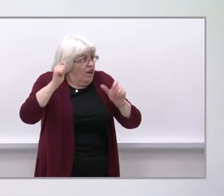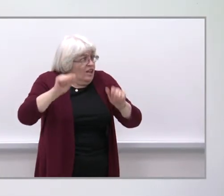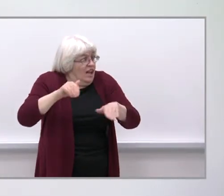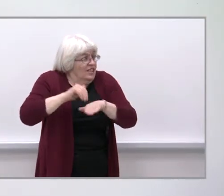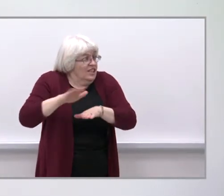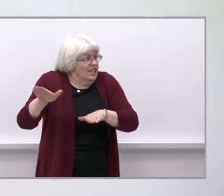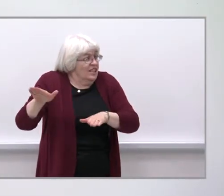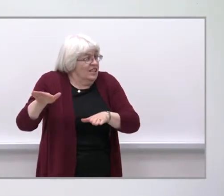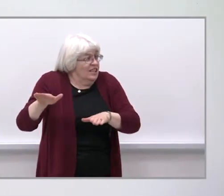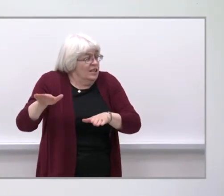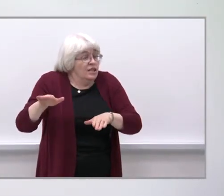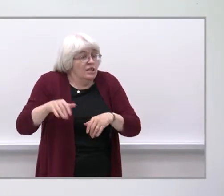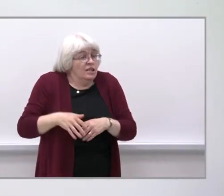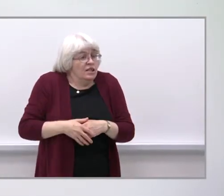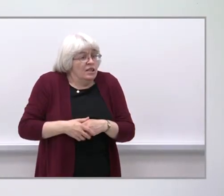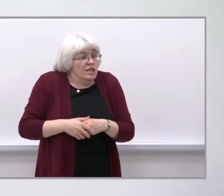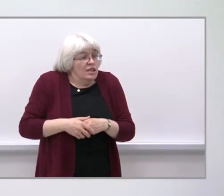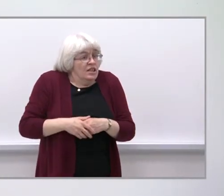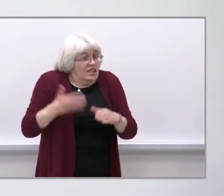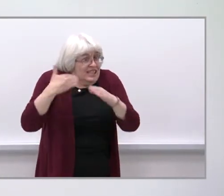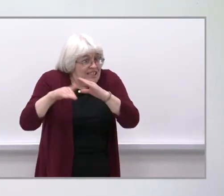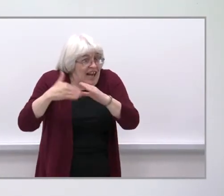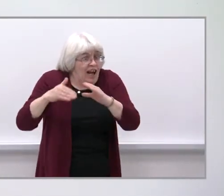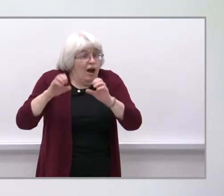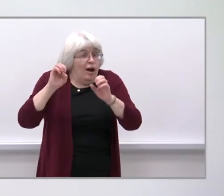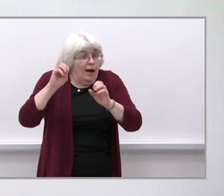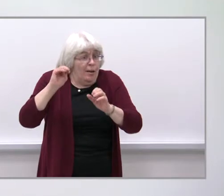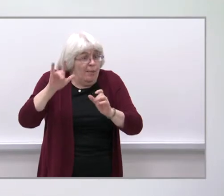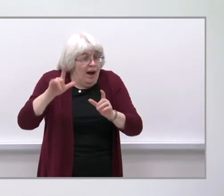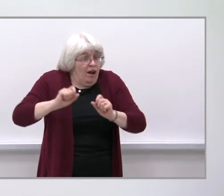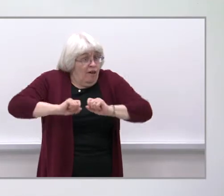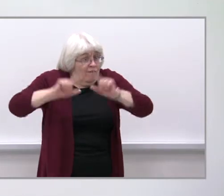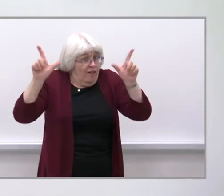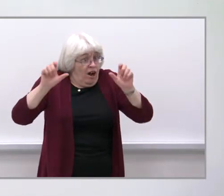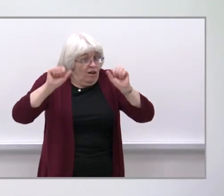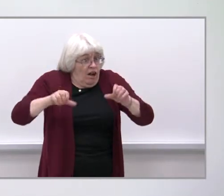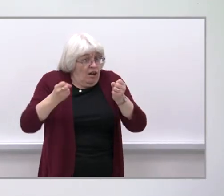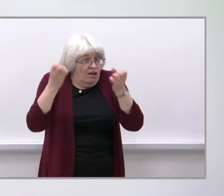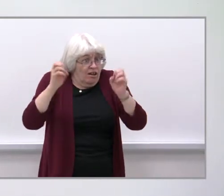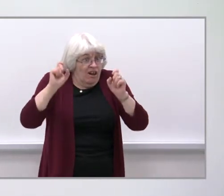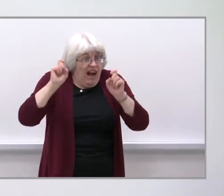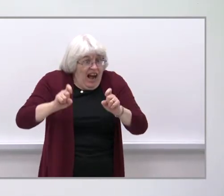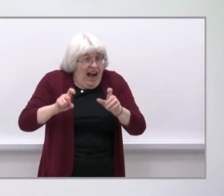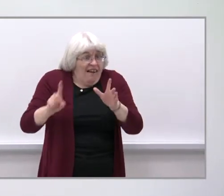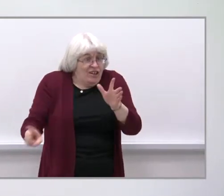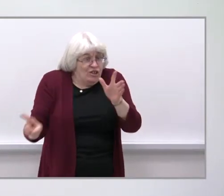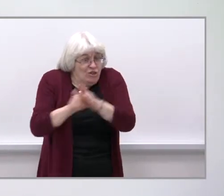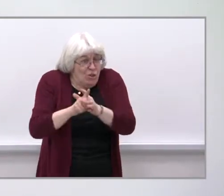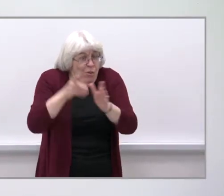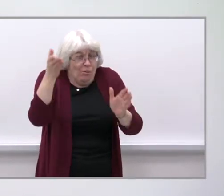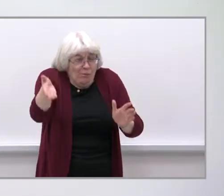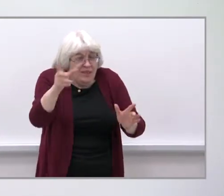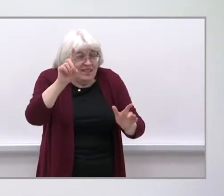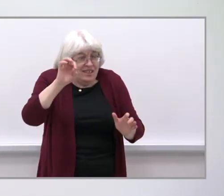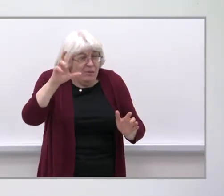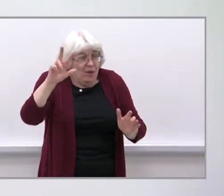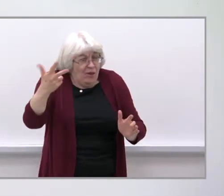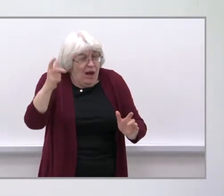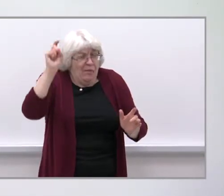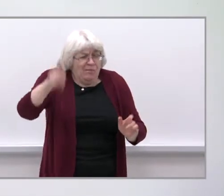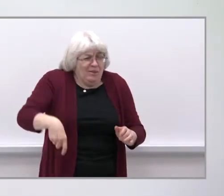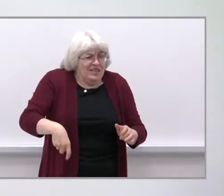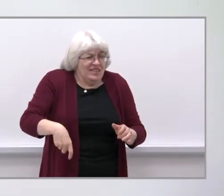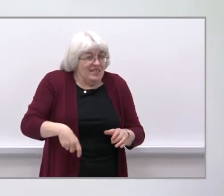Do we have to attend that consultation meeting on the 3rd, or can we maybe do it as a vlog or send in our concerns